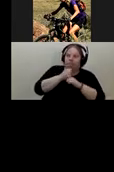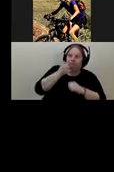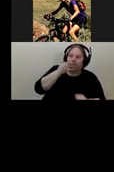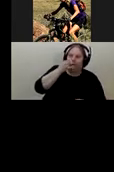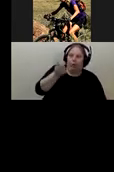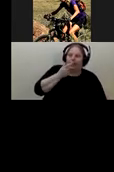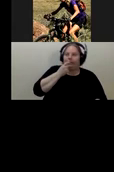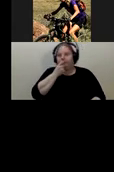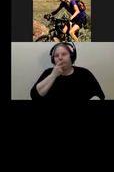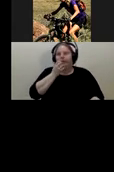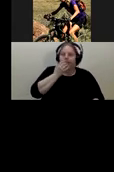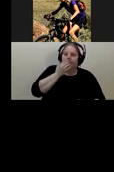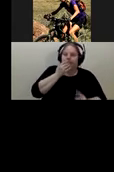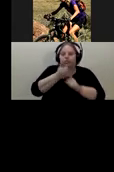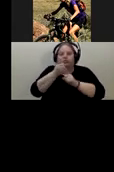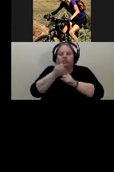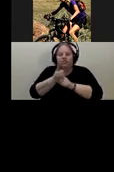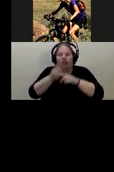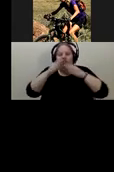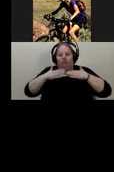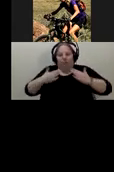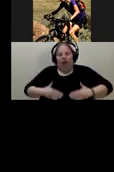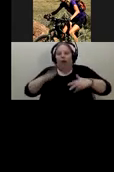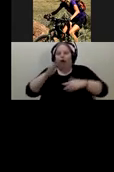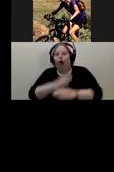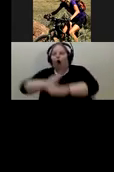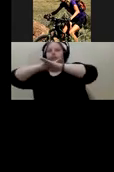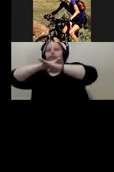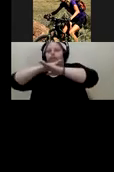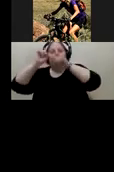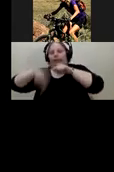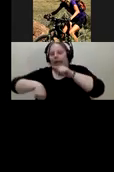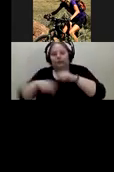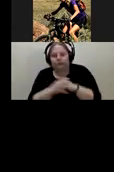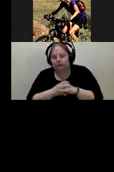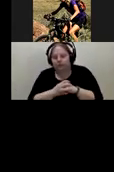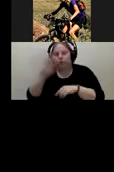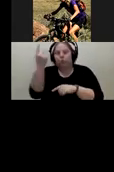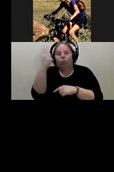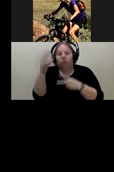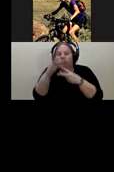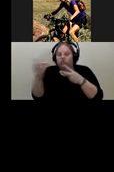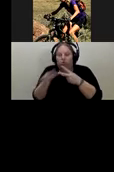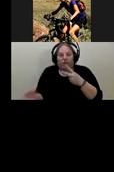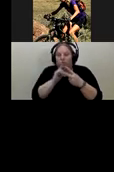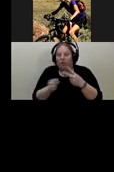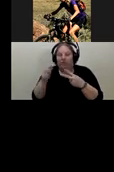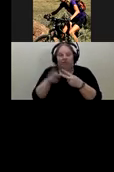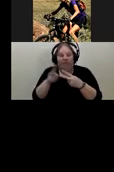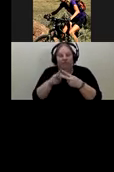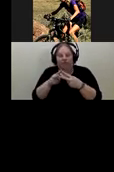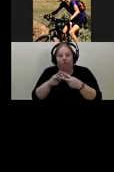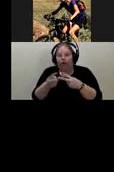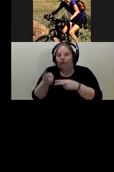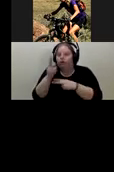personally can't jump in front of the train. That won't make any difference. Your only choices, you have like